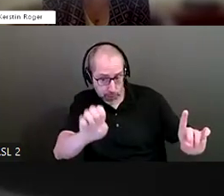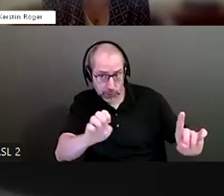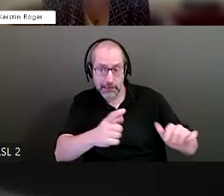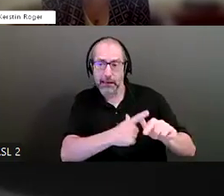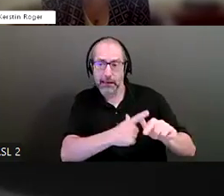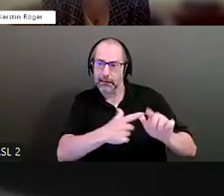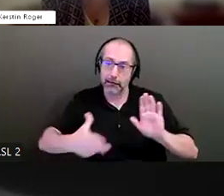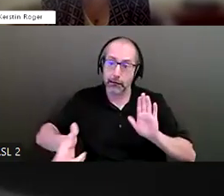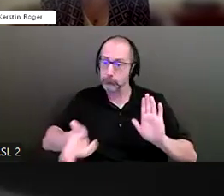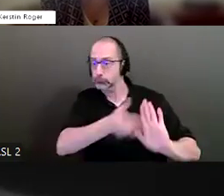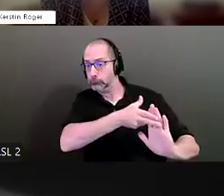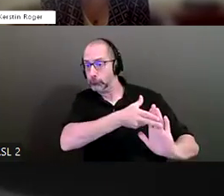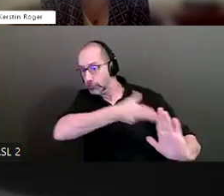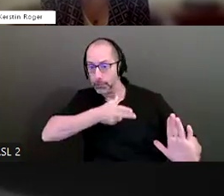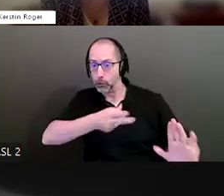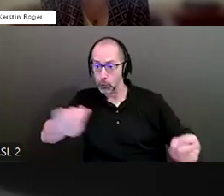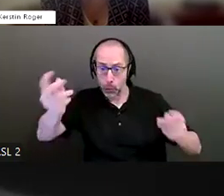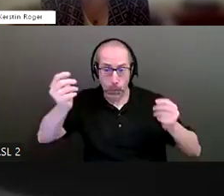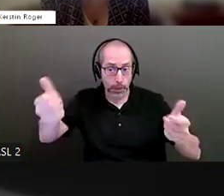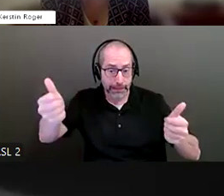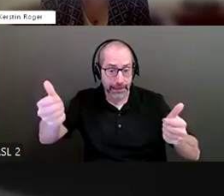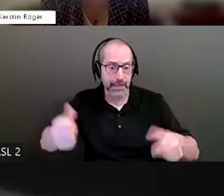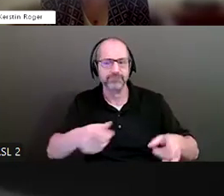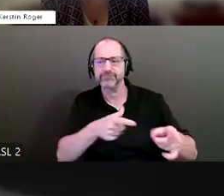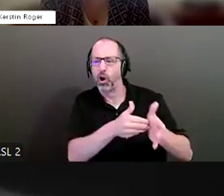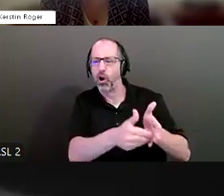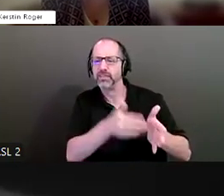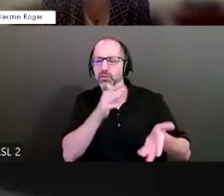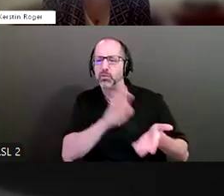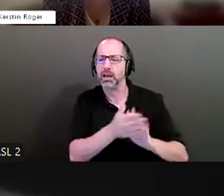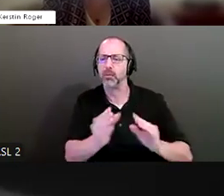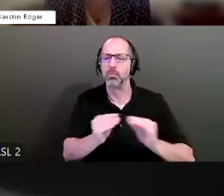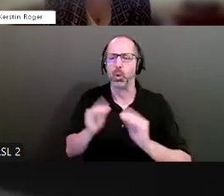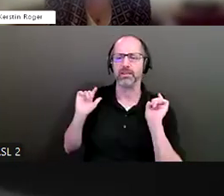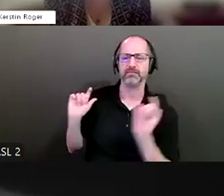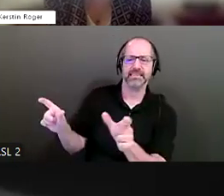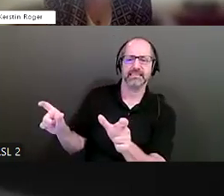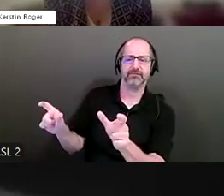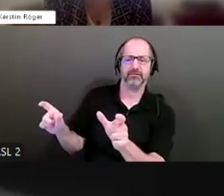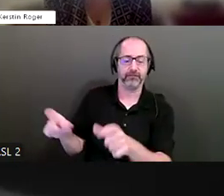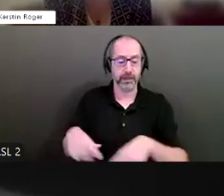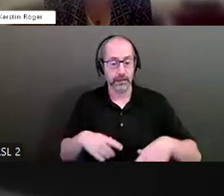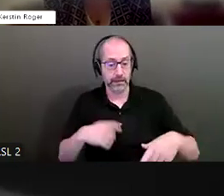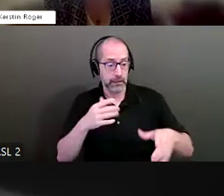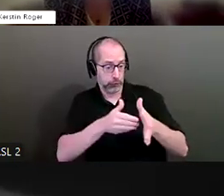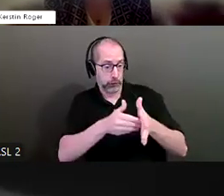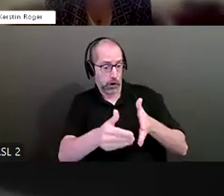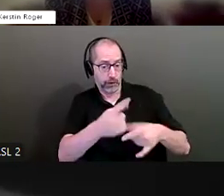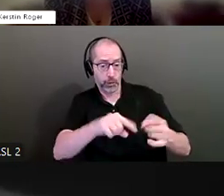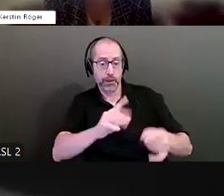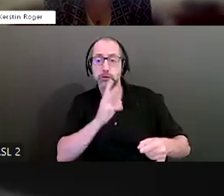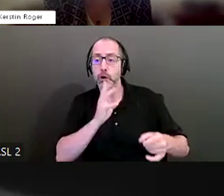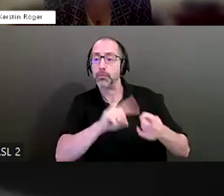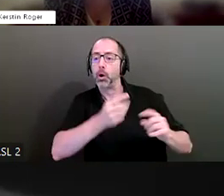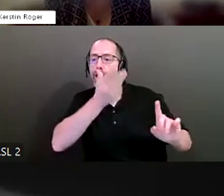that quickly, well, they often become much more defensive. So often we will talk about things that are